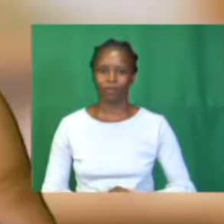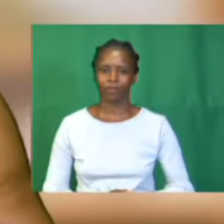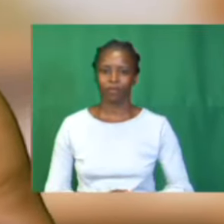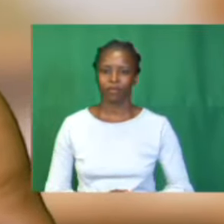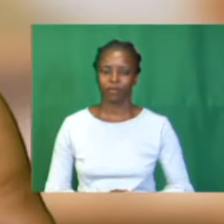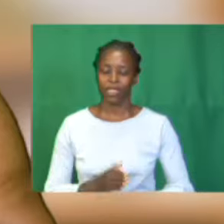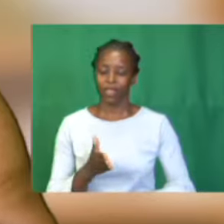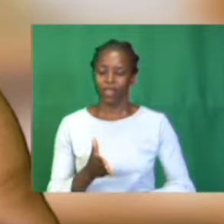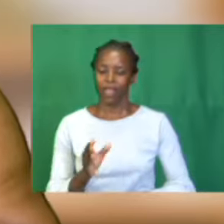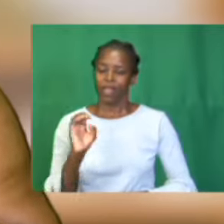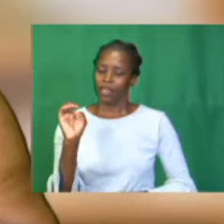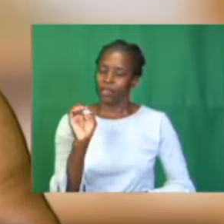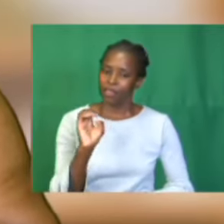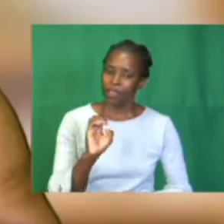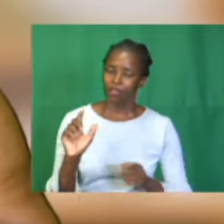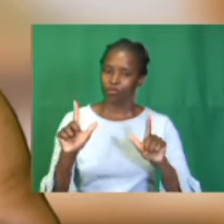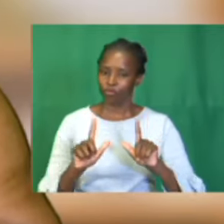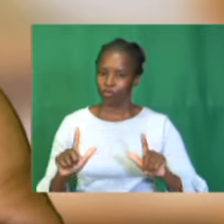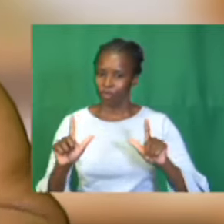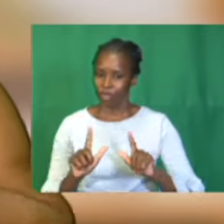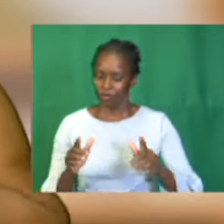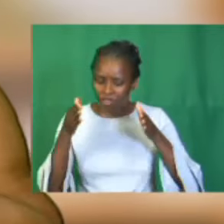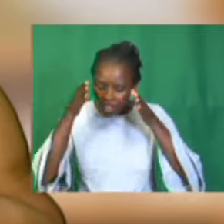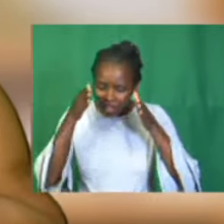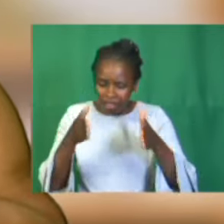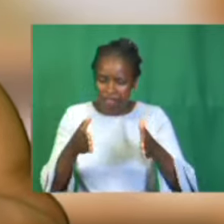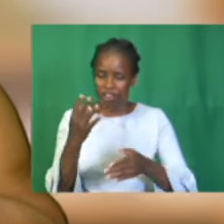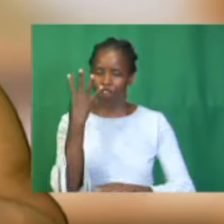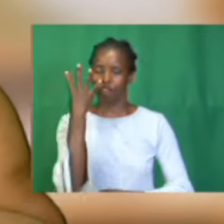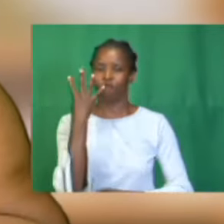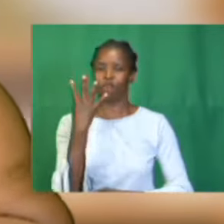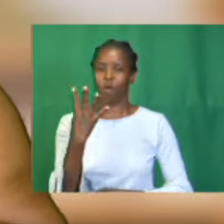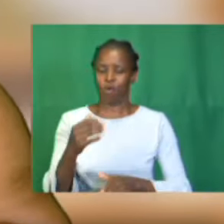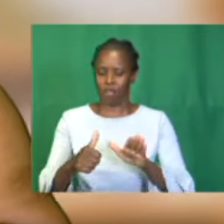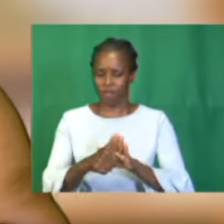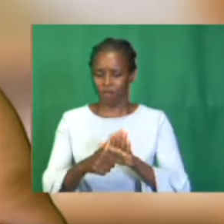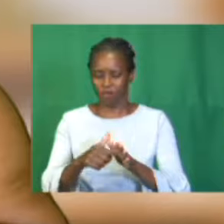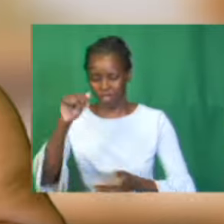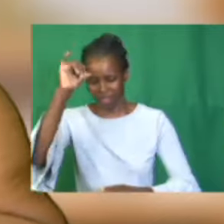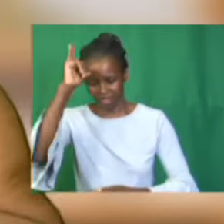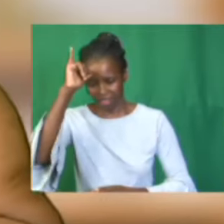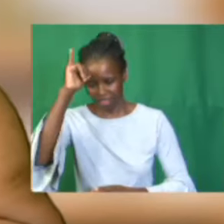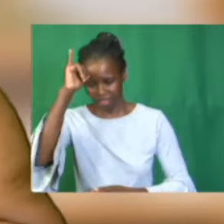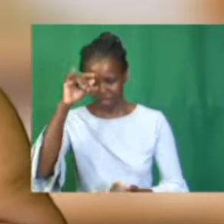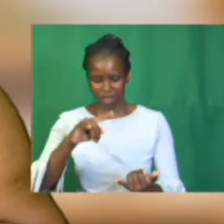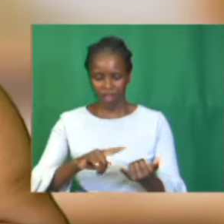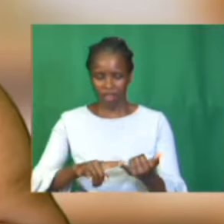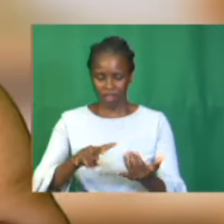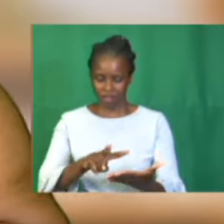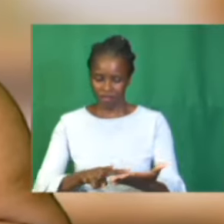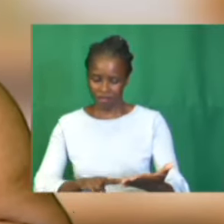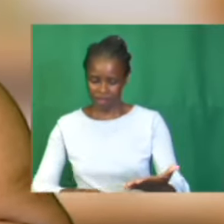In the English language, we are basically focusing on 4 very important skills. That is your reading